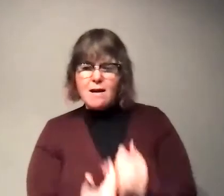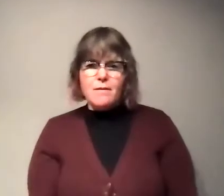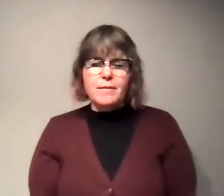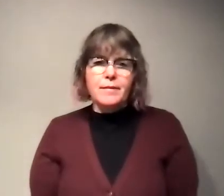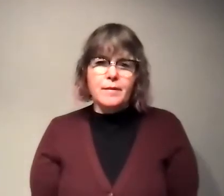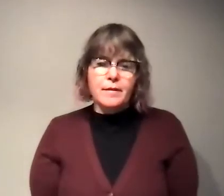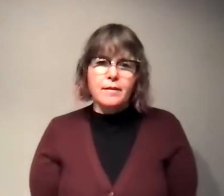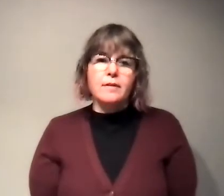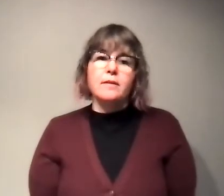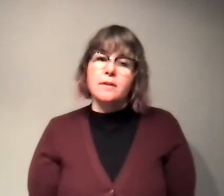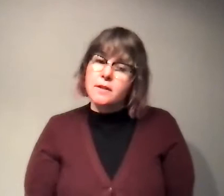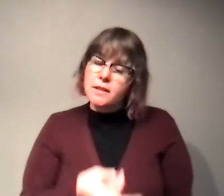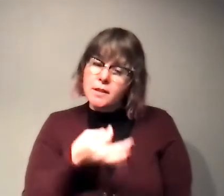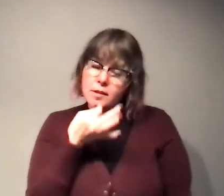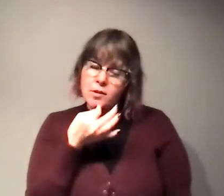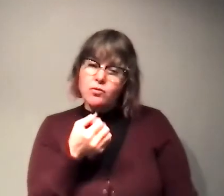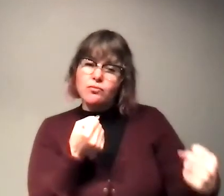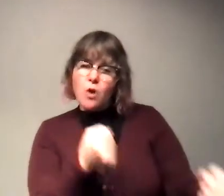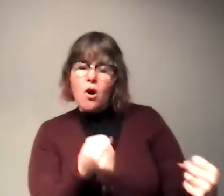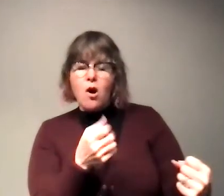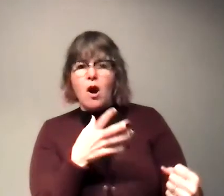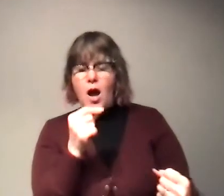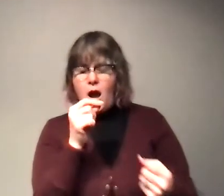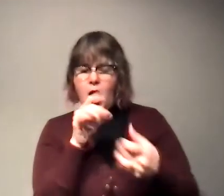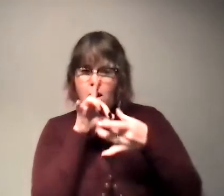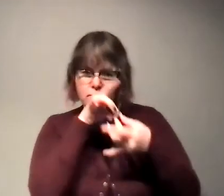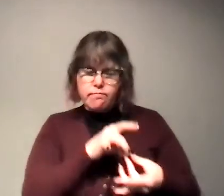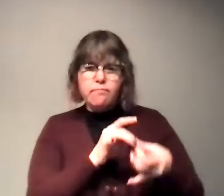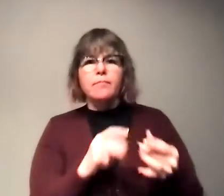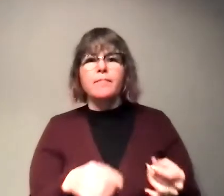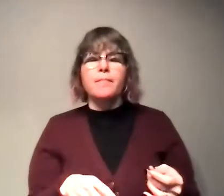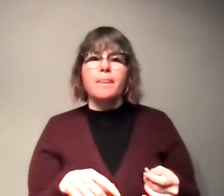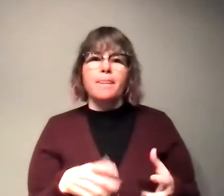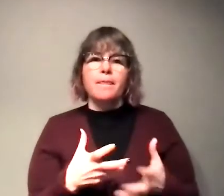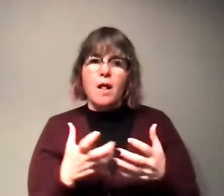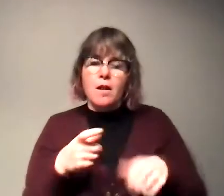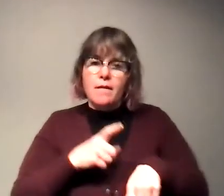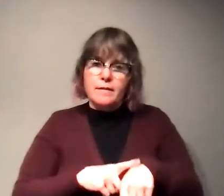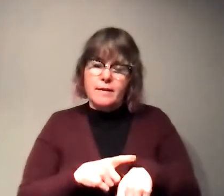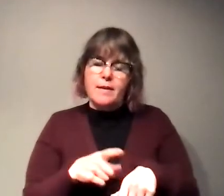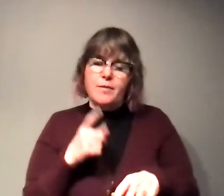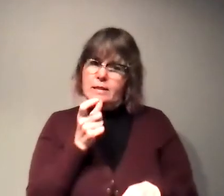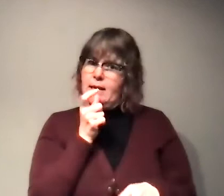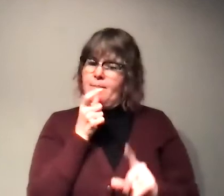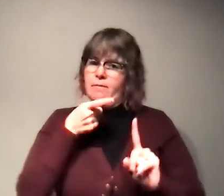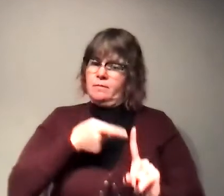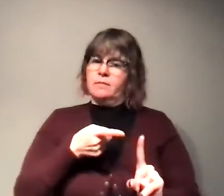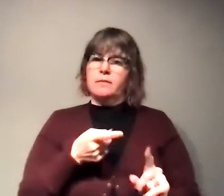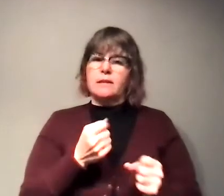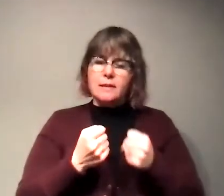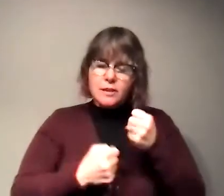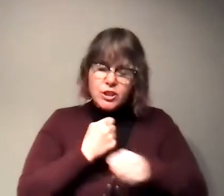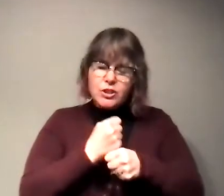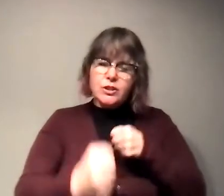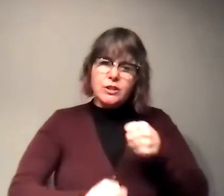They are incredibly strong and coordinated, and they spend a bunch of time, at least in the case of salmon, they spend years in the